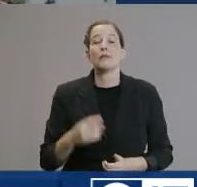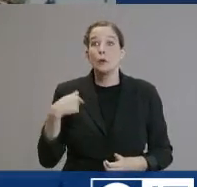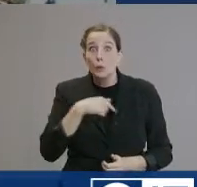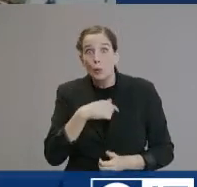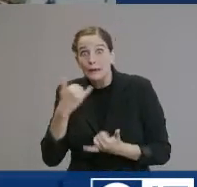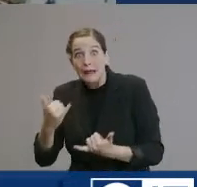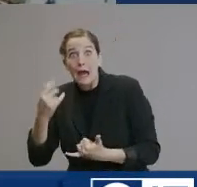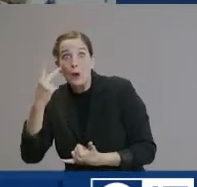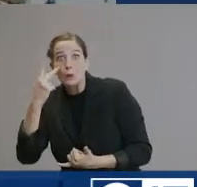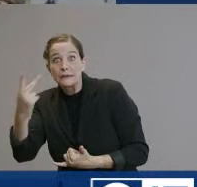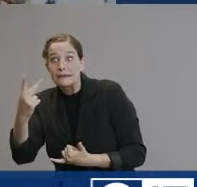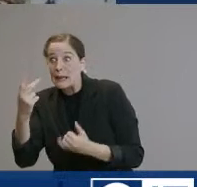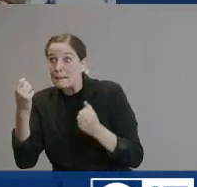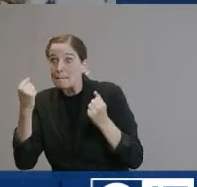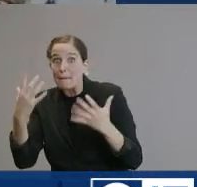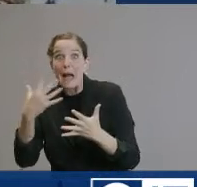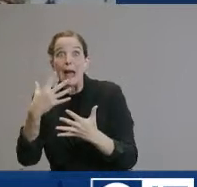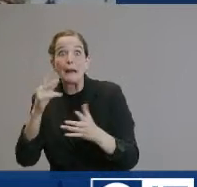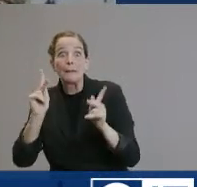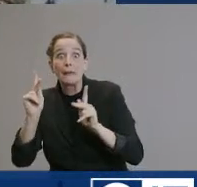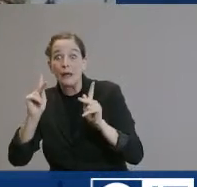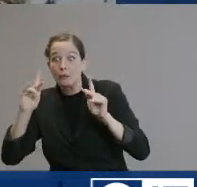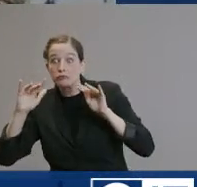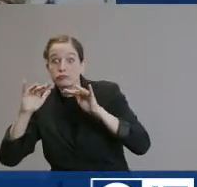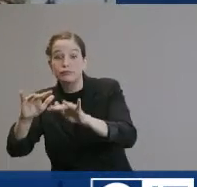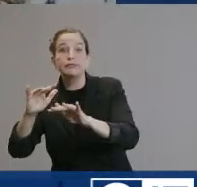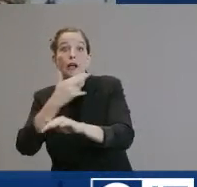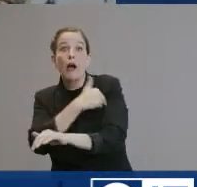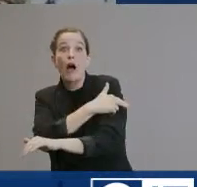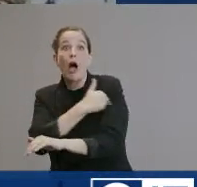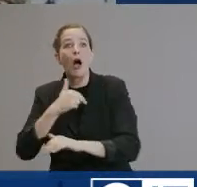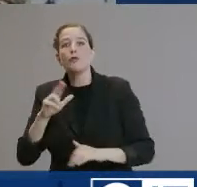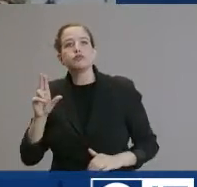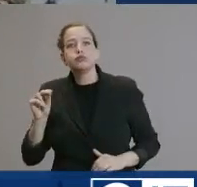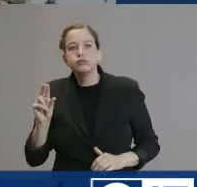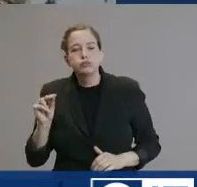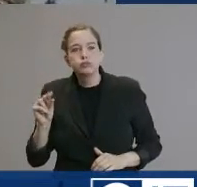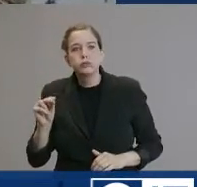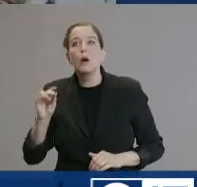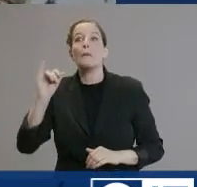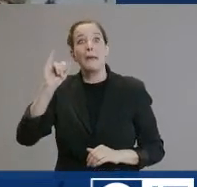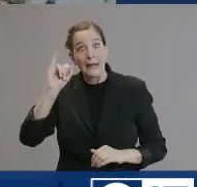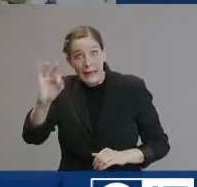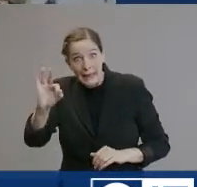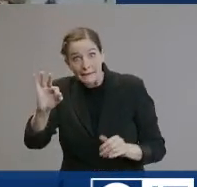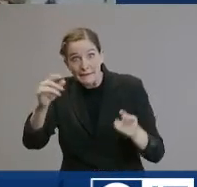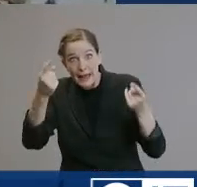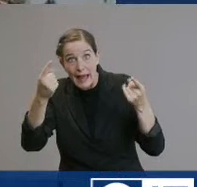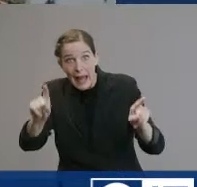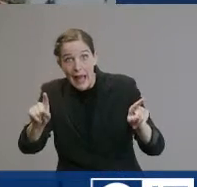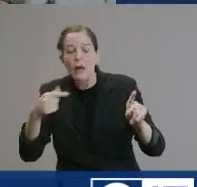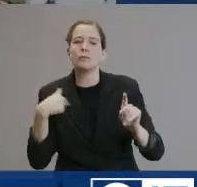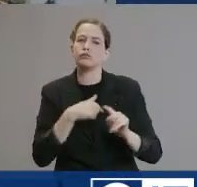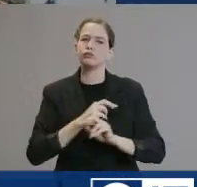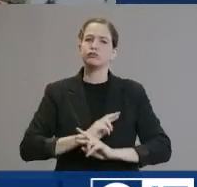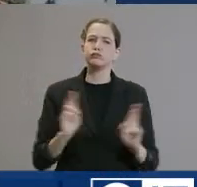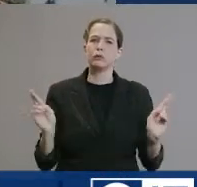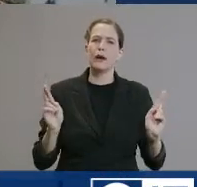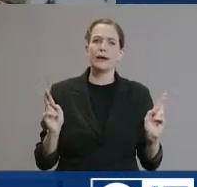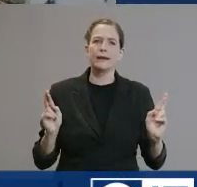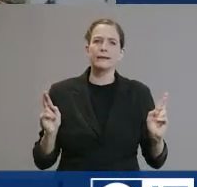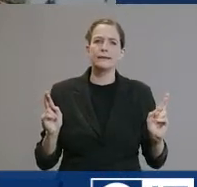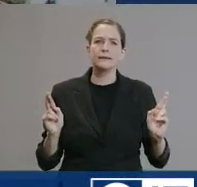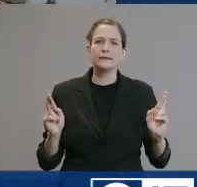are prepared if that increase should come. The facts are we've got an increase in